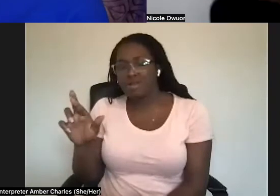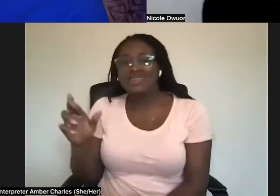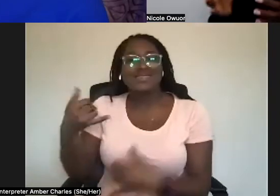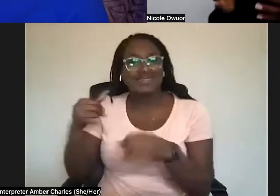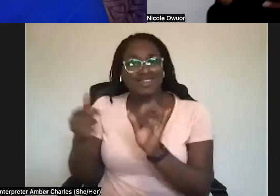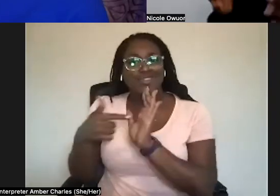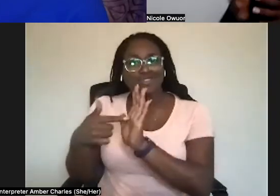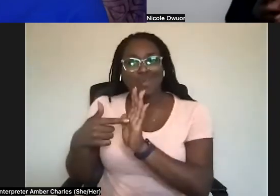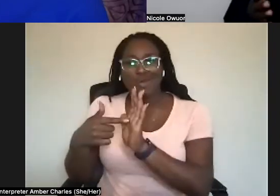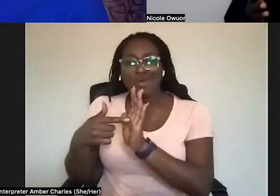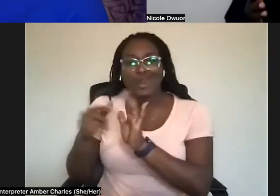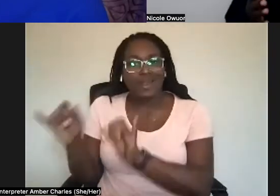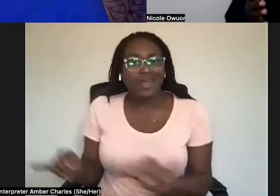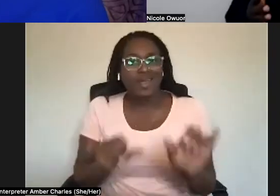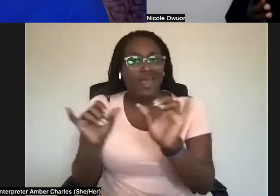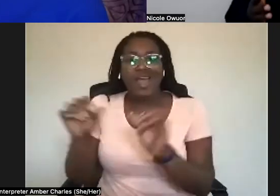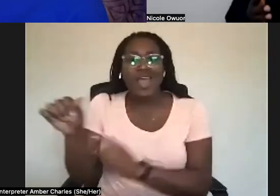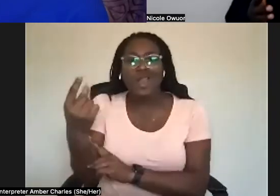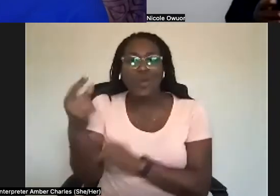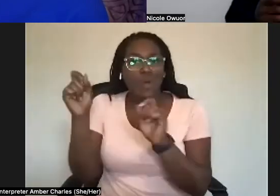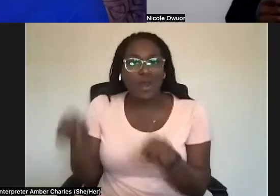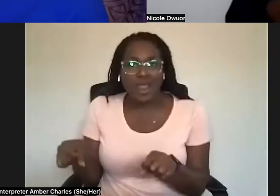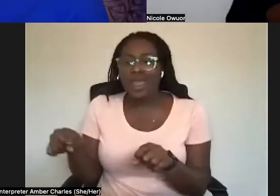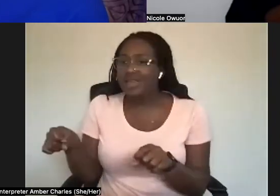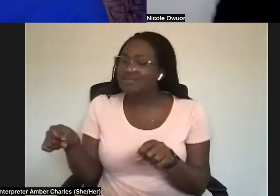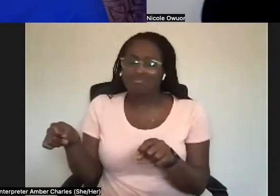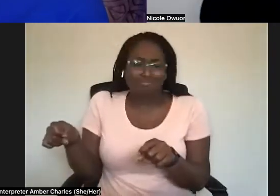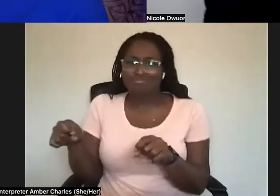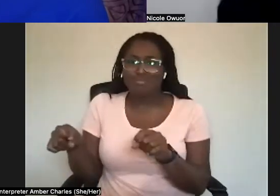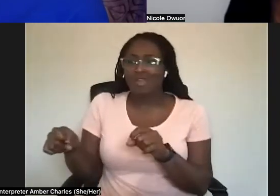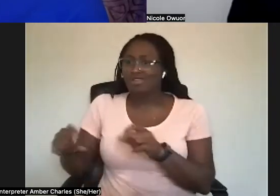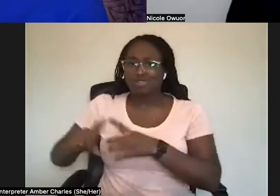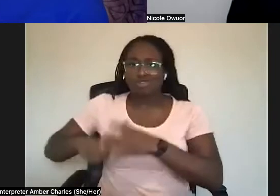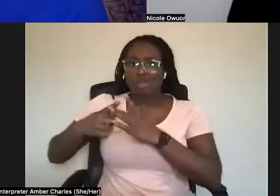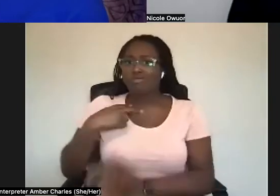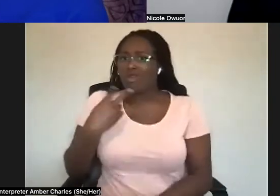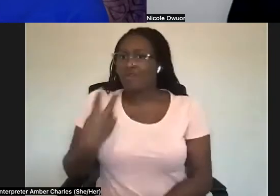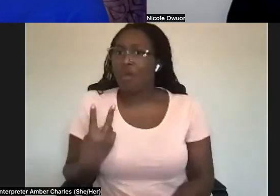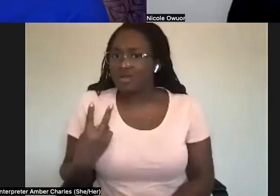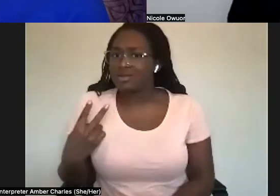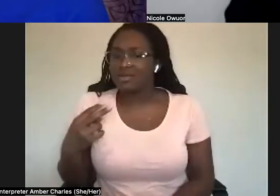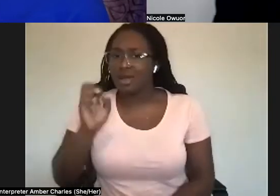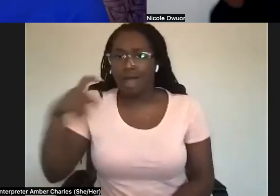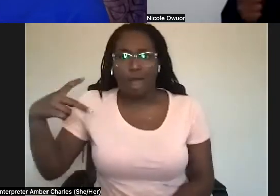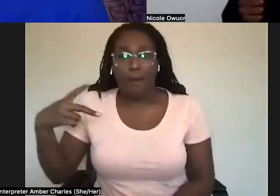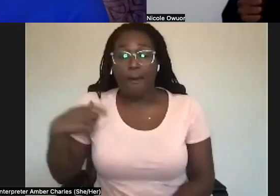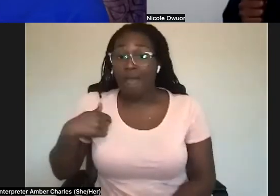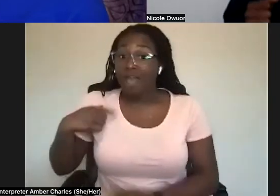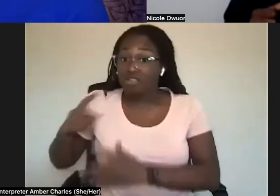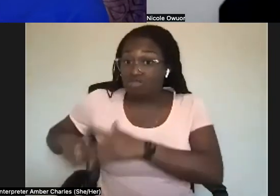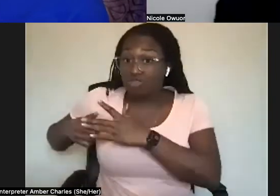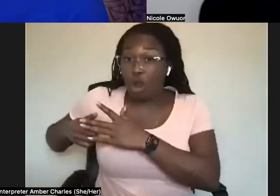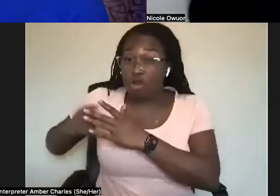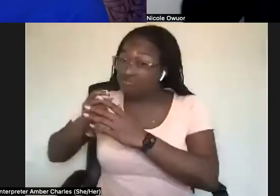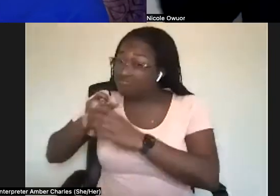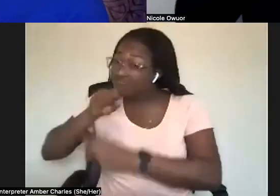that anyone can come and pick up and run with. And I put my crack in the wall. I might not break through the wall, but